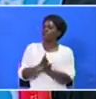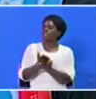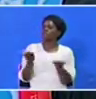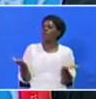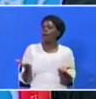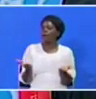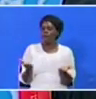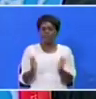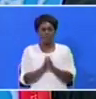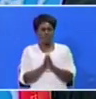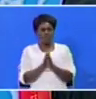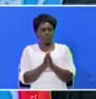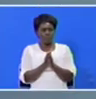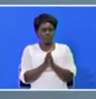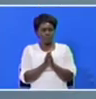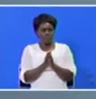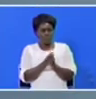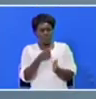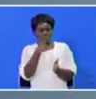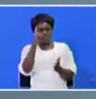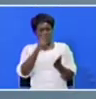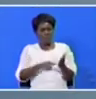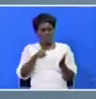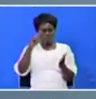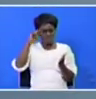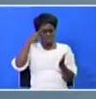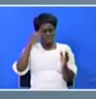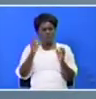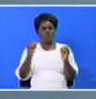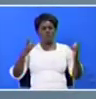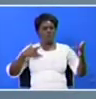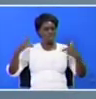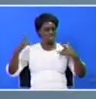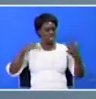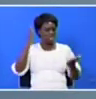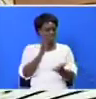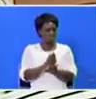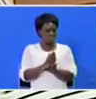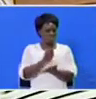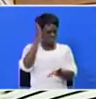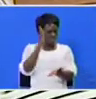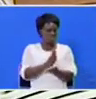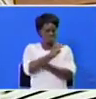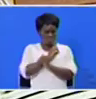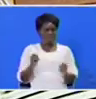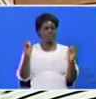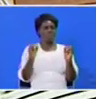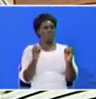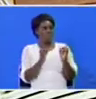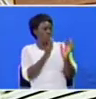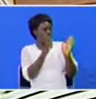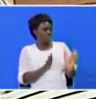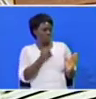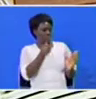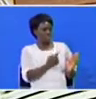facts. Mr. Murathe, so what you're saying is you don't think the concerns that are being raised are genuine? They are not genuine, my friend. If somebody